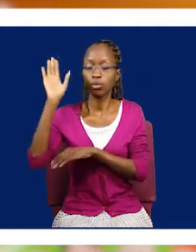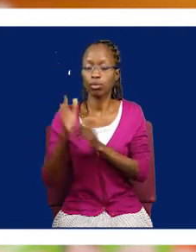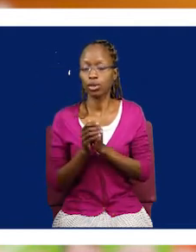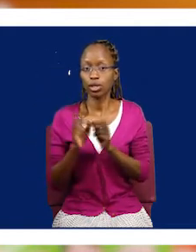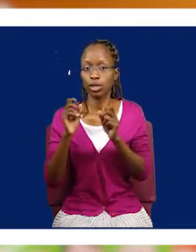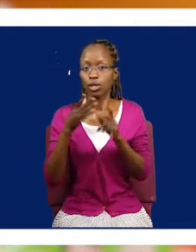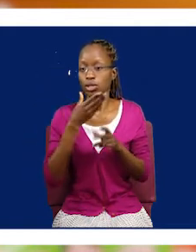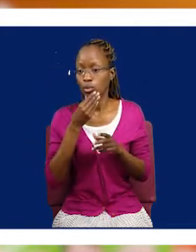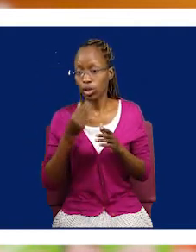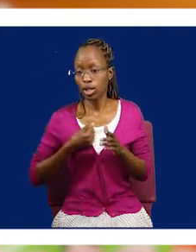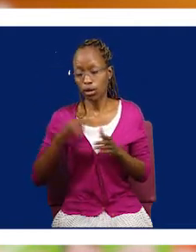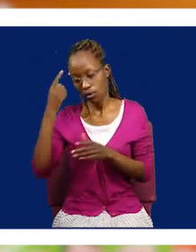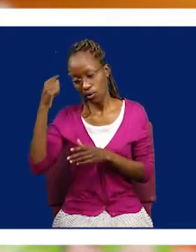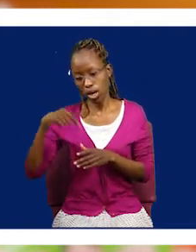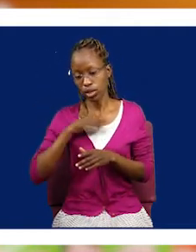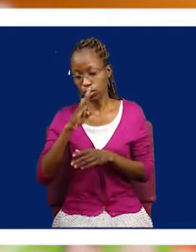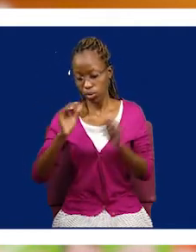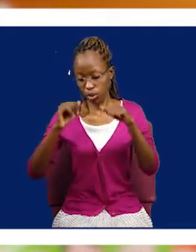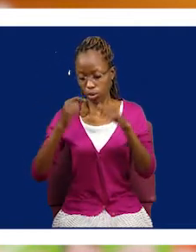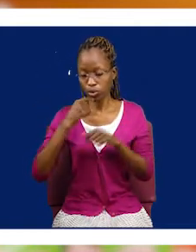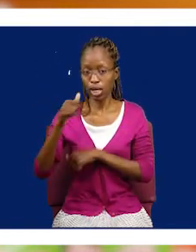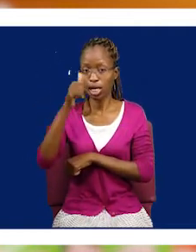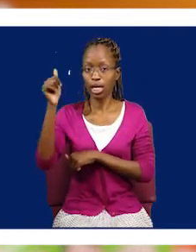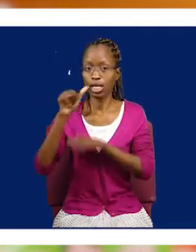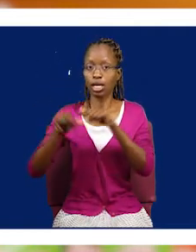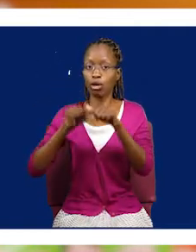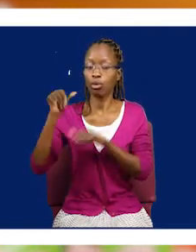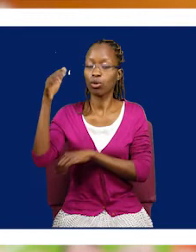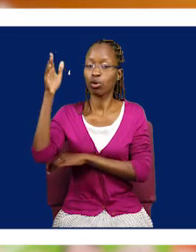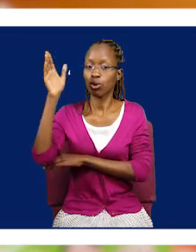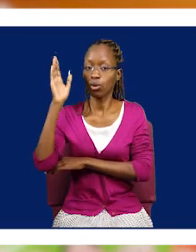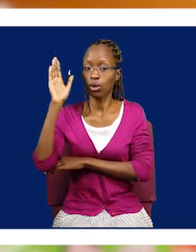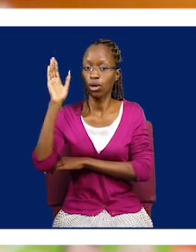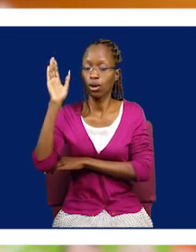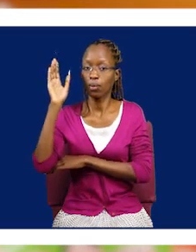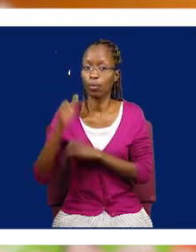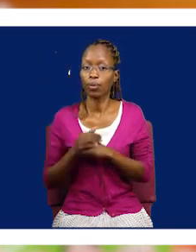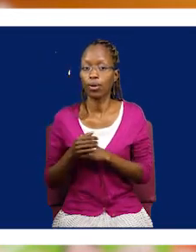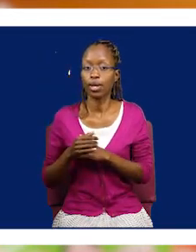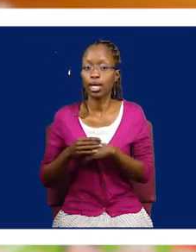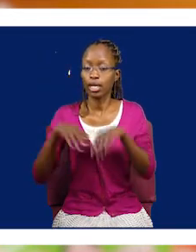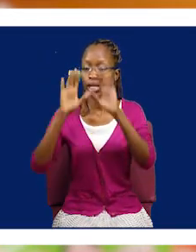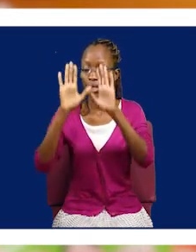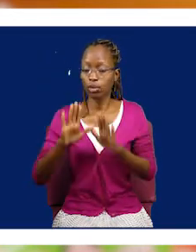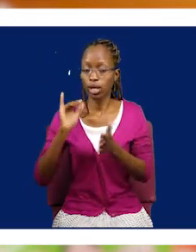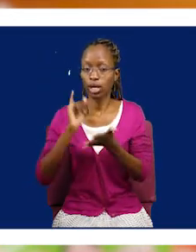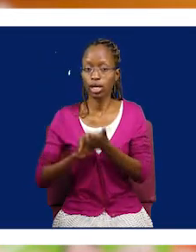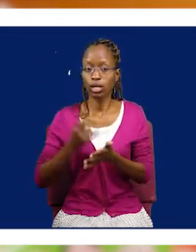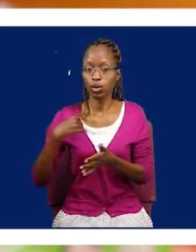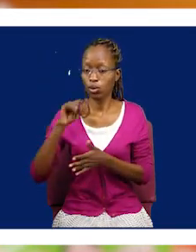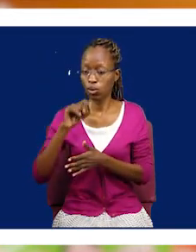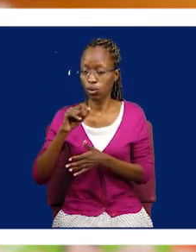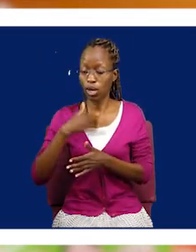So boys and girls, for us to be able to tell others about God, it is very important that we should